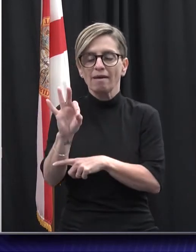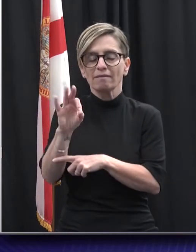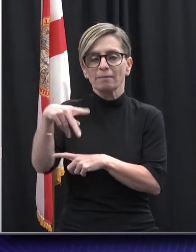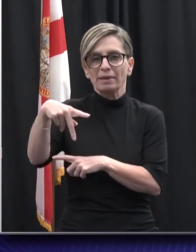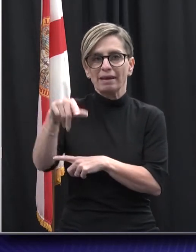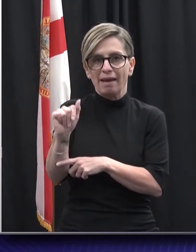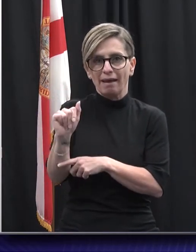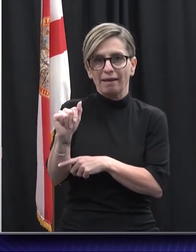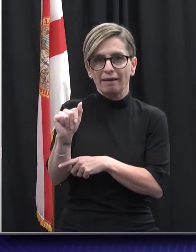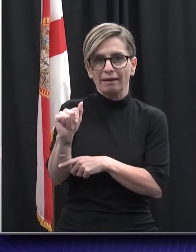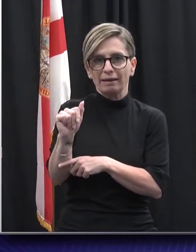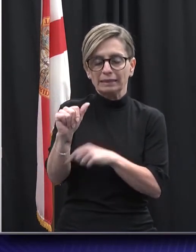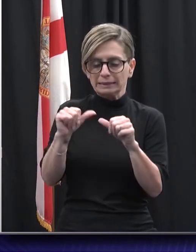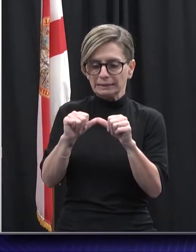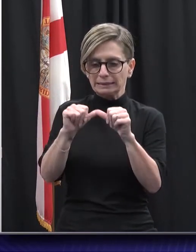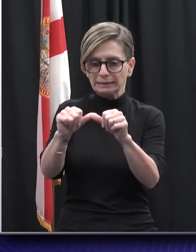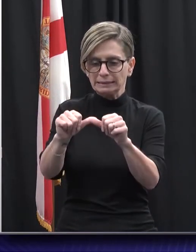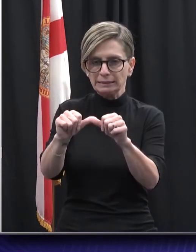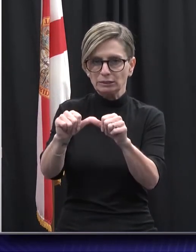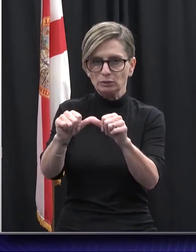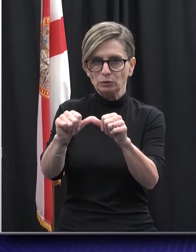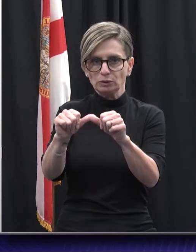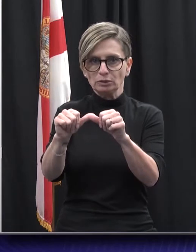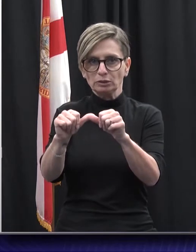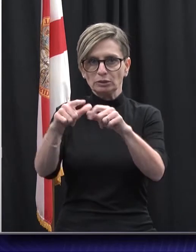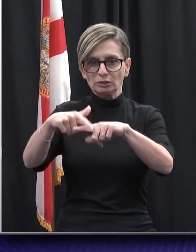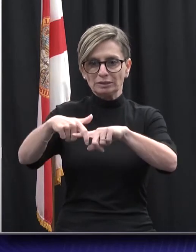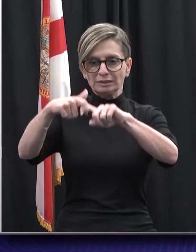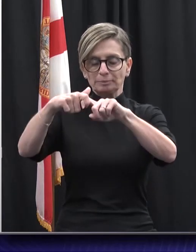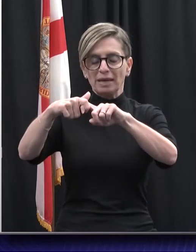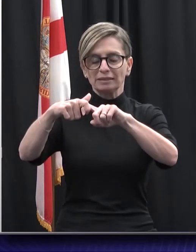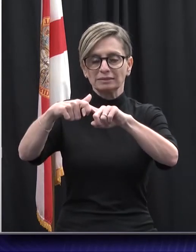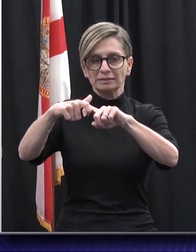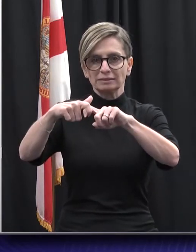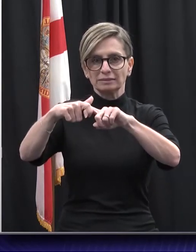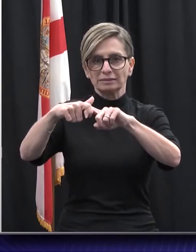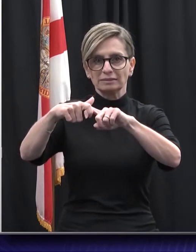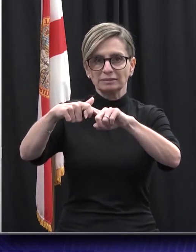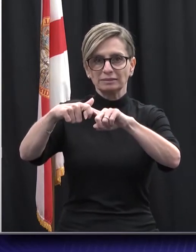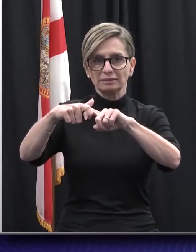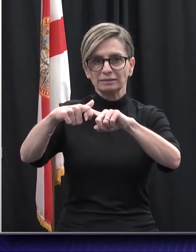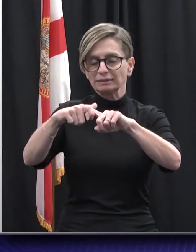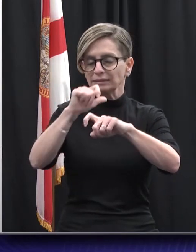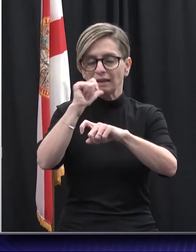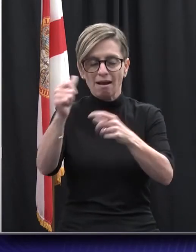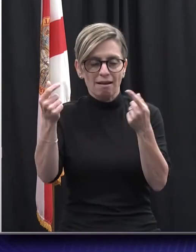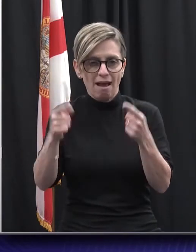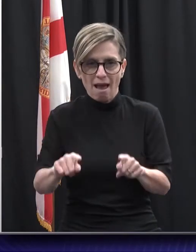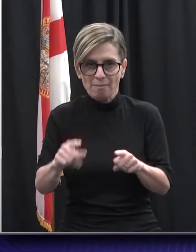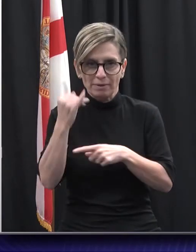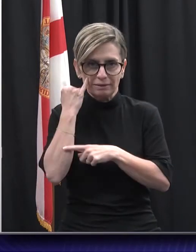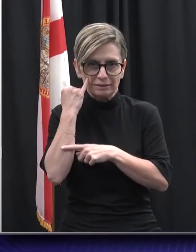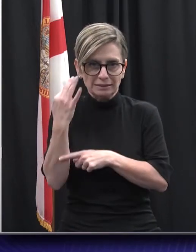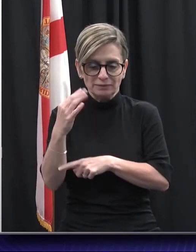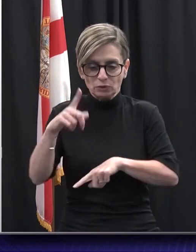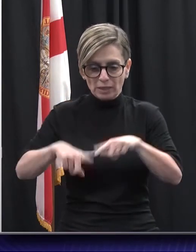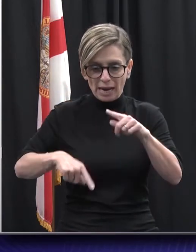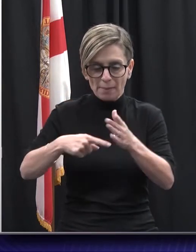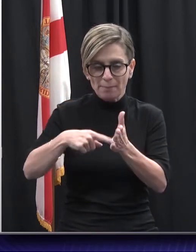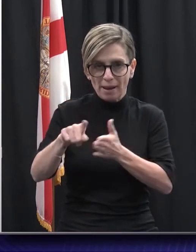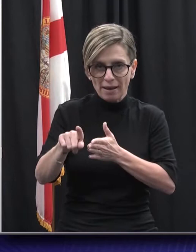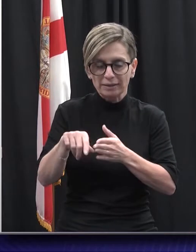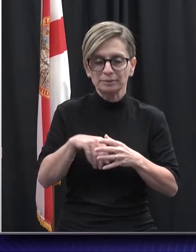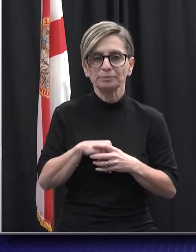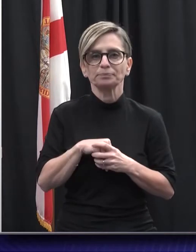suspend all service disconnections for non-payment until further notice. Boat ramps